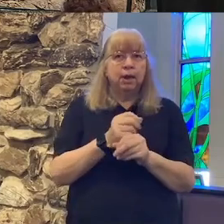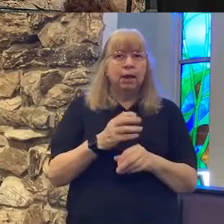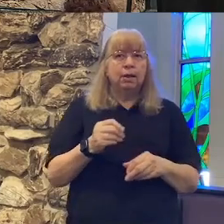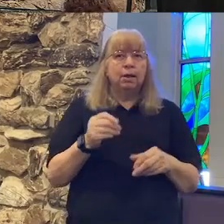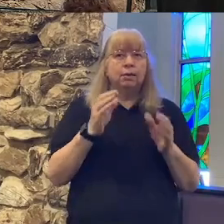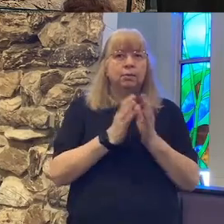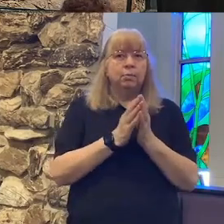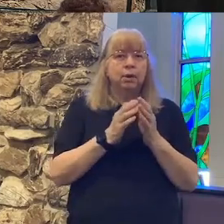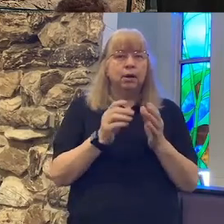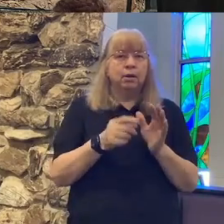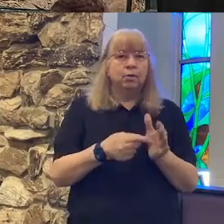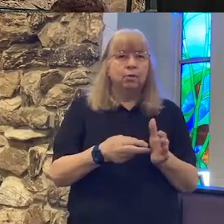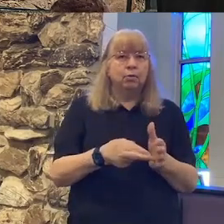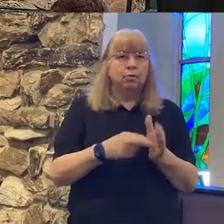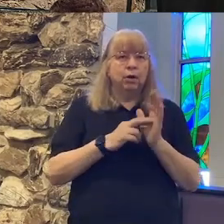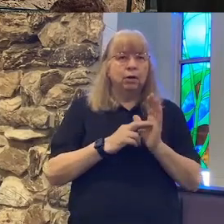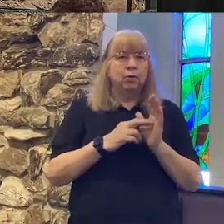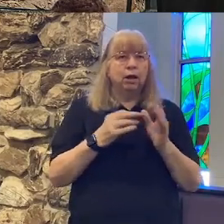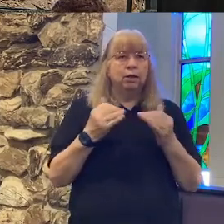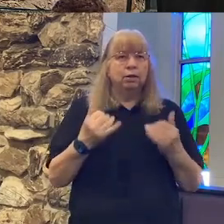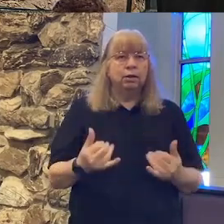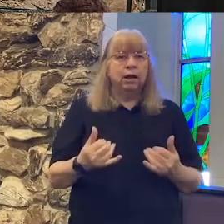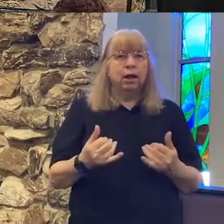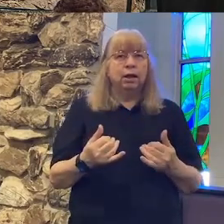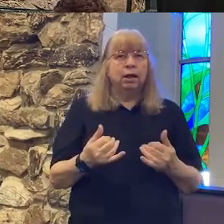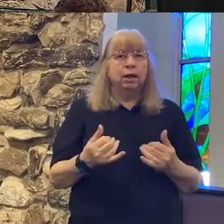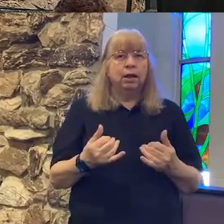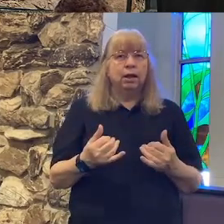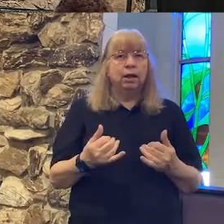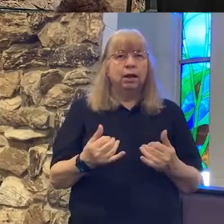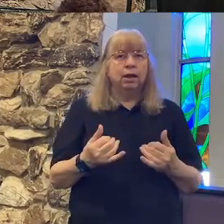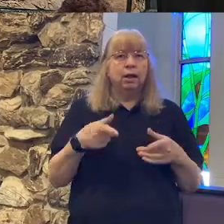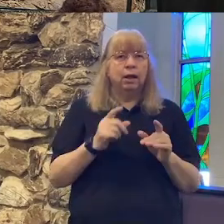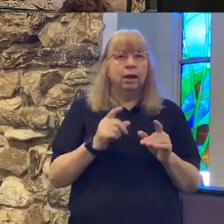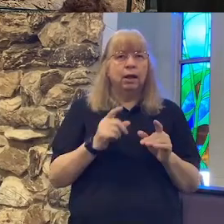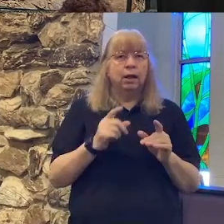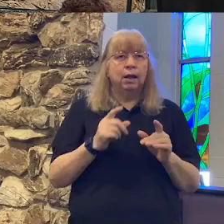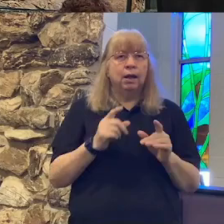today. Let us be in an attitude of prayer.